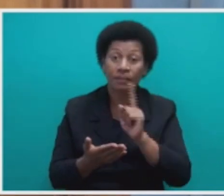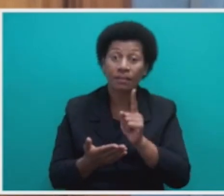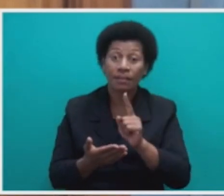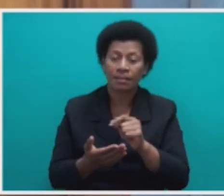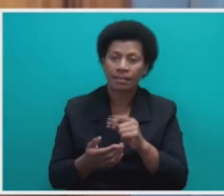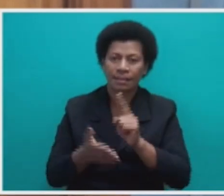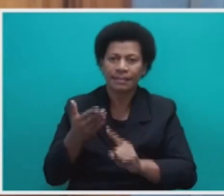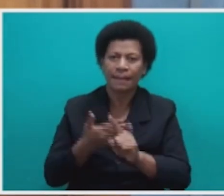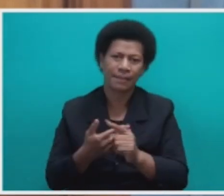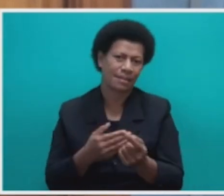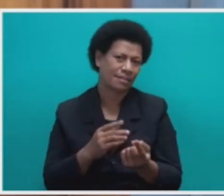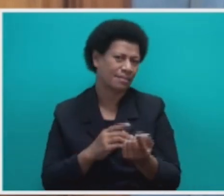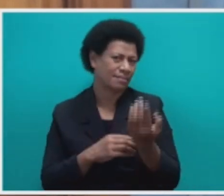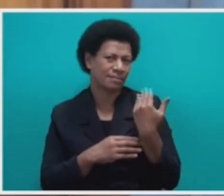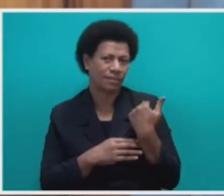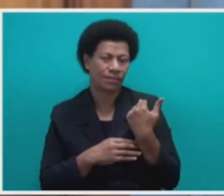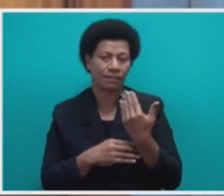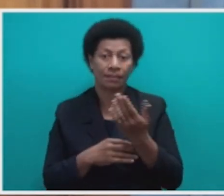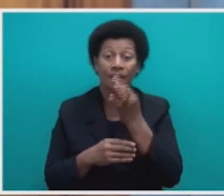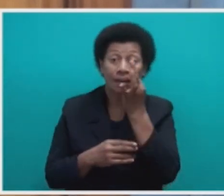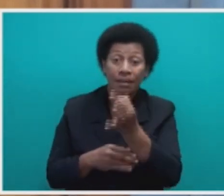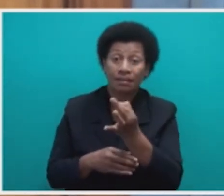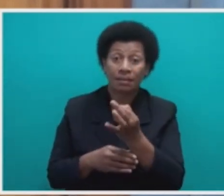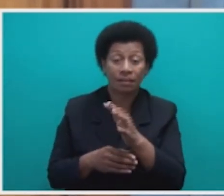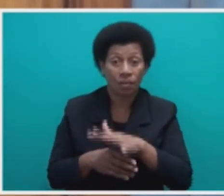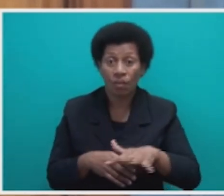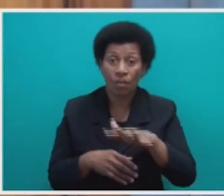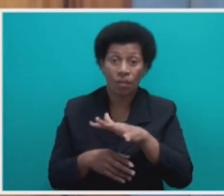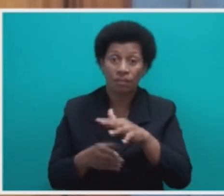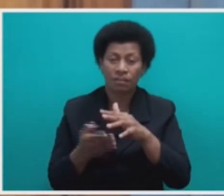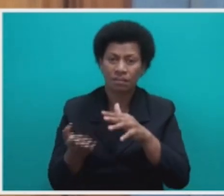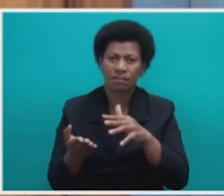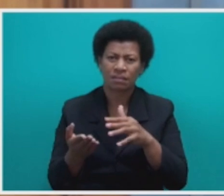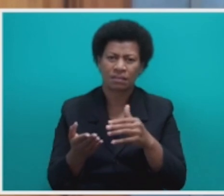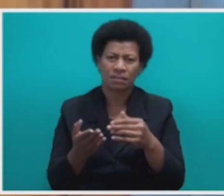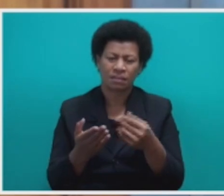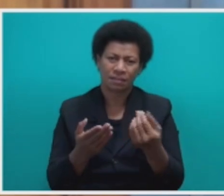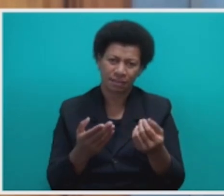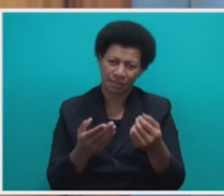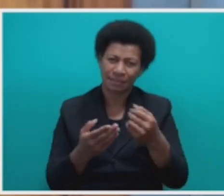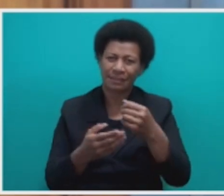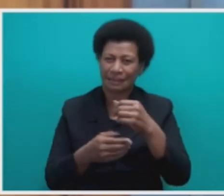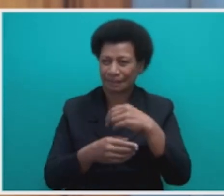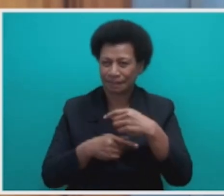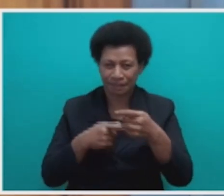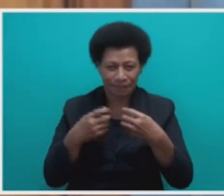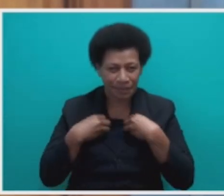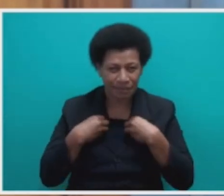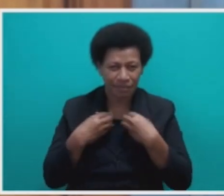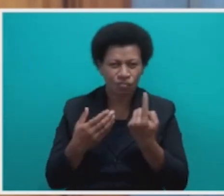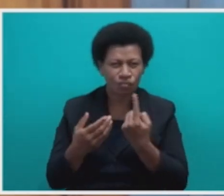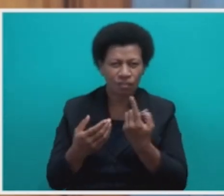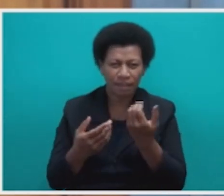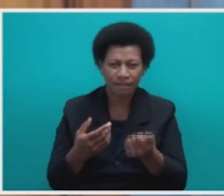actually happened in past. So what I'm actually asking is all the industries that do get duty protection, is government actually intending to do some